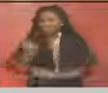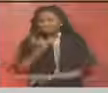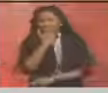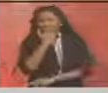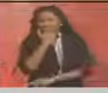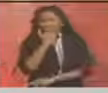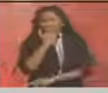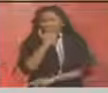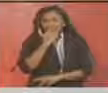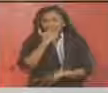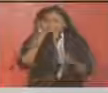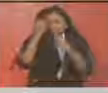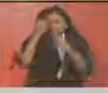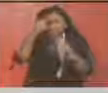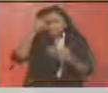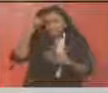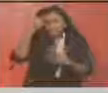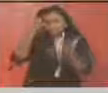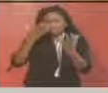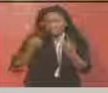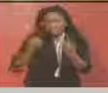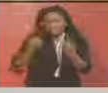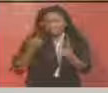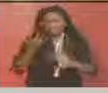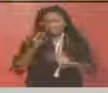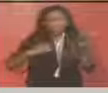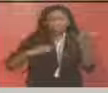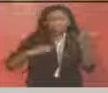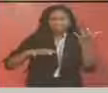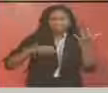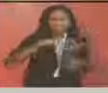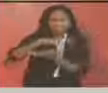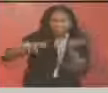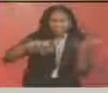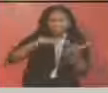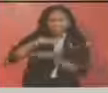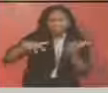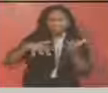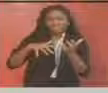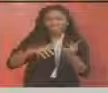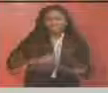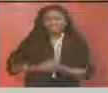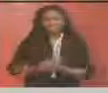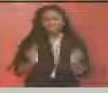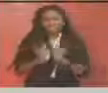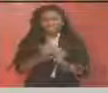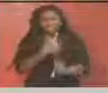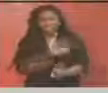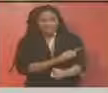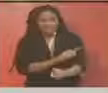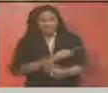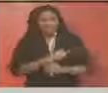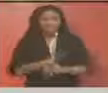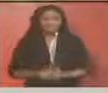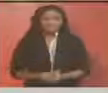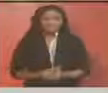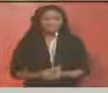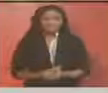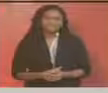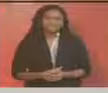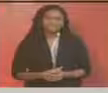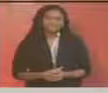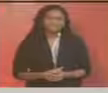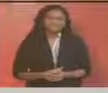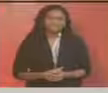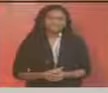to breed ill confidence or no confidence in the government's vaccination plan. And that is